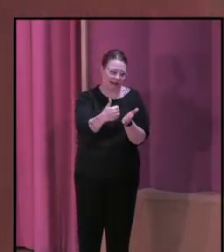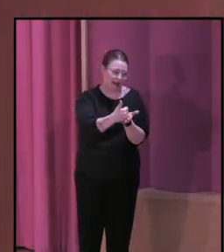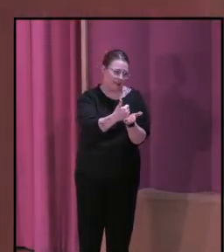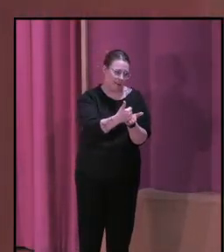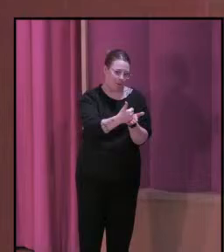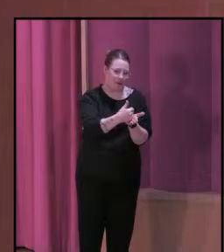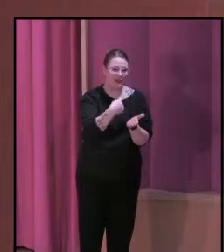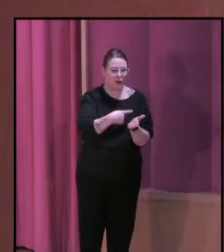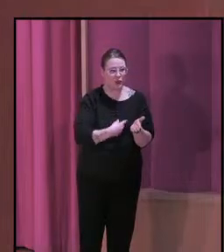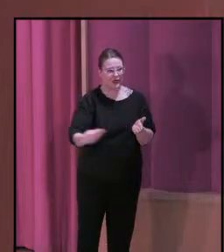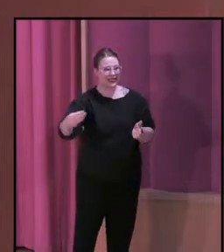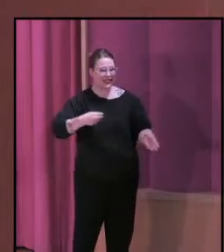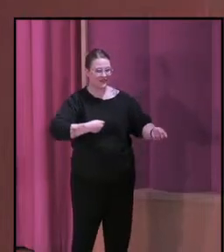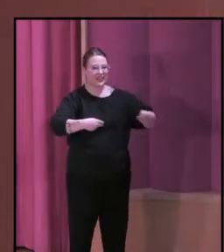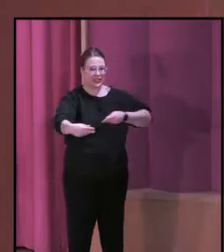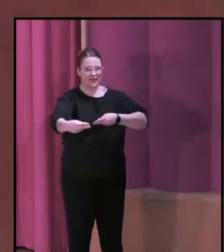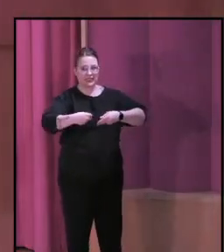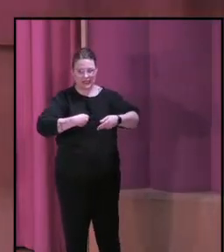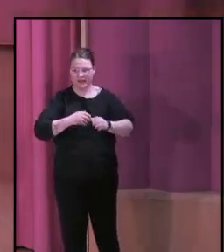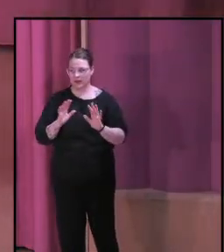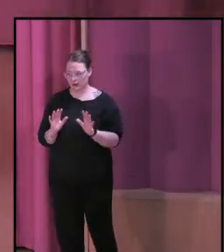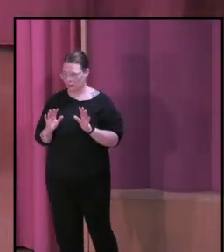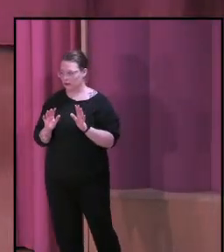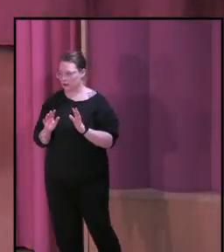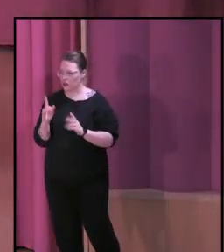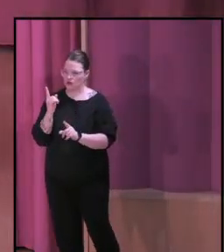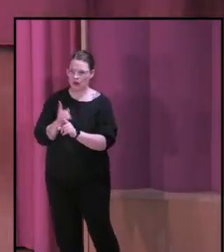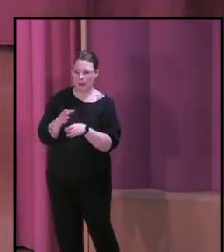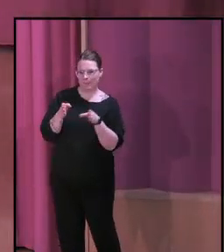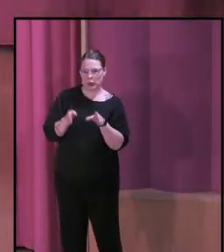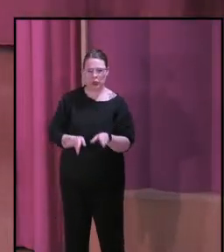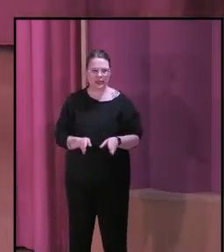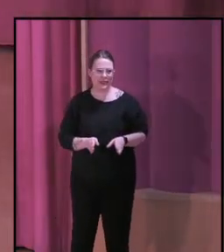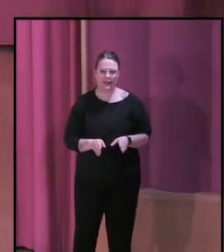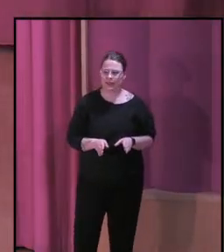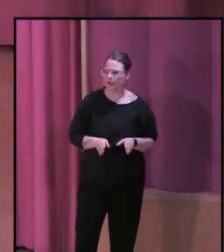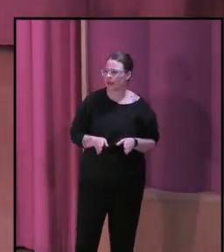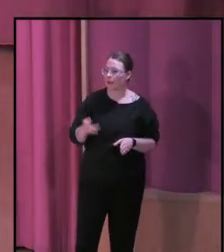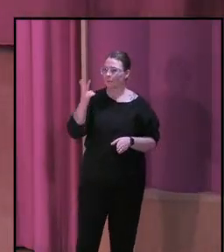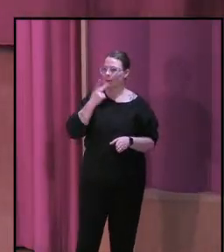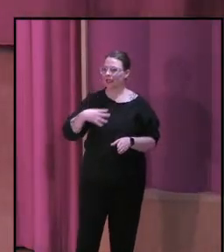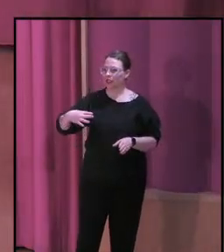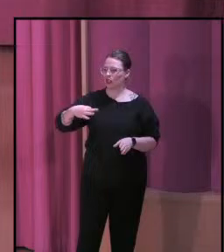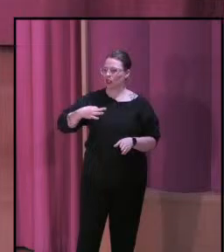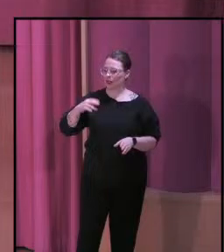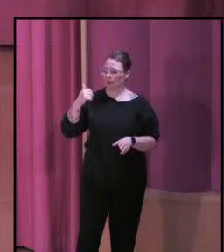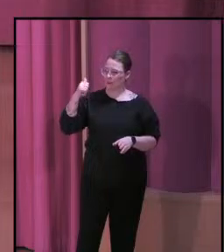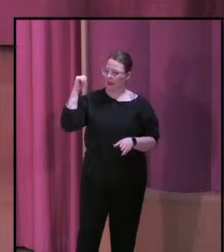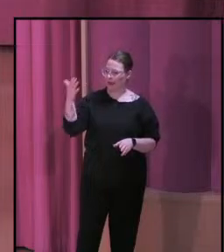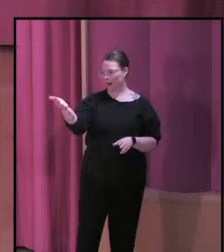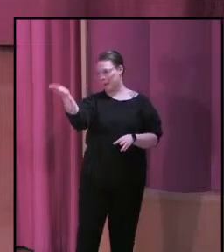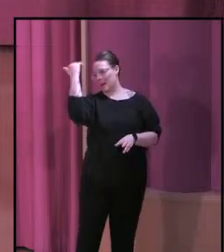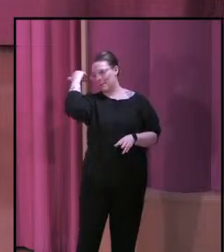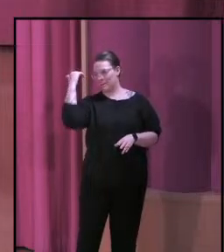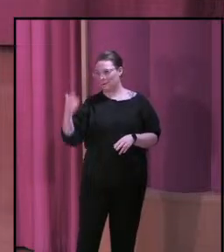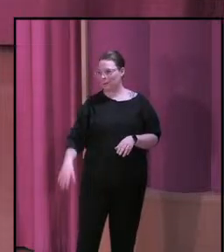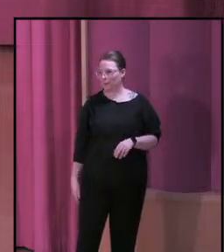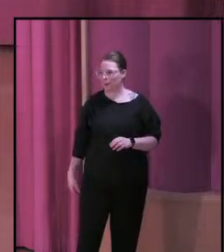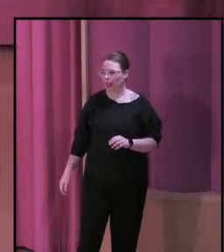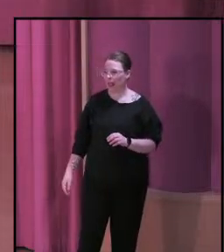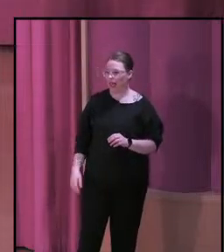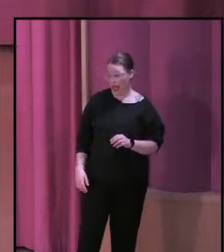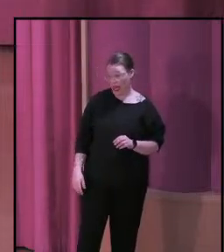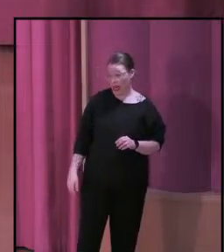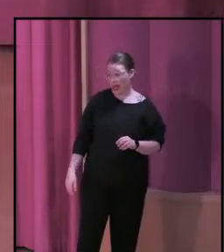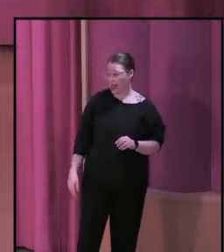hand me a couple things. I need just the right person who's going to help me. In the pink shirt, right there in the back row. You want to help me out?